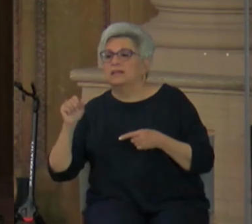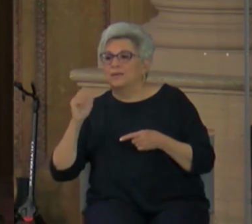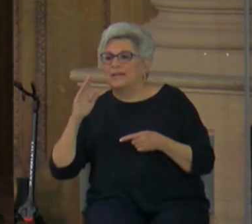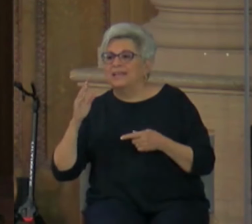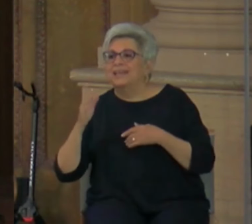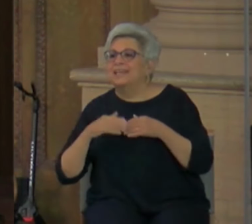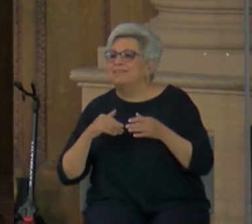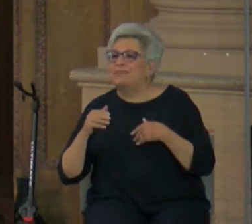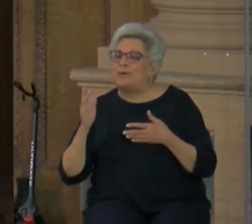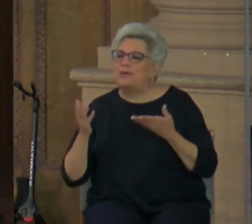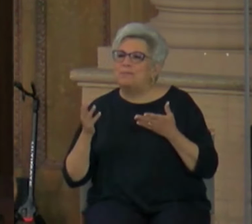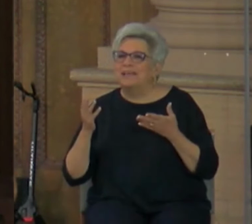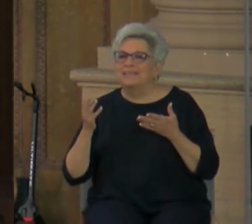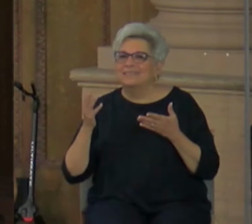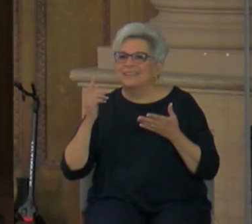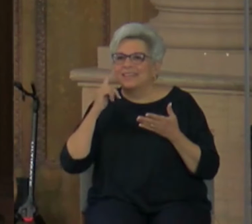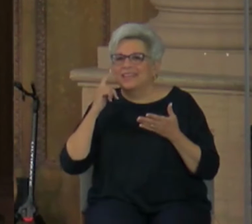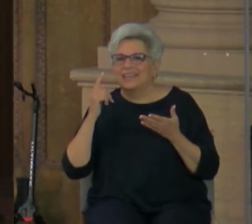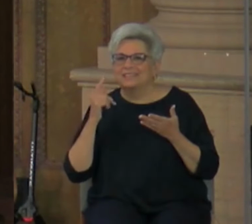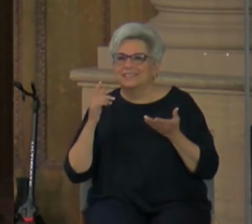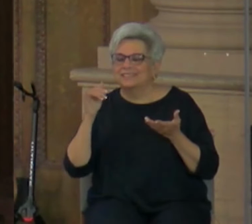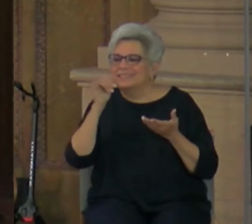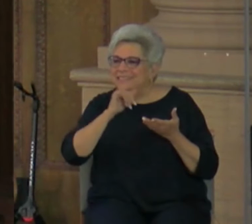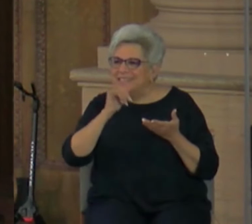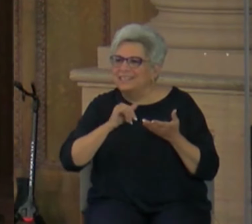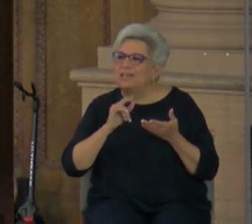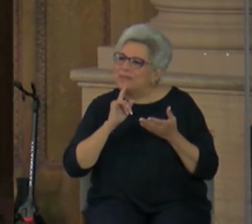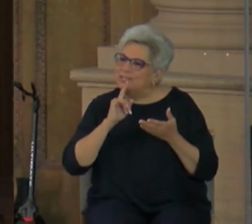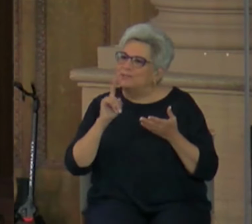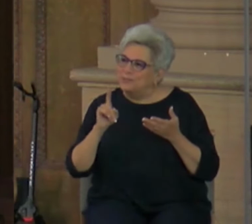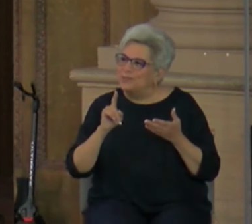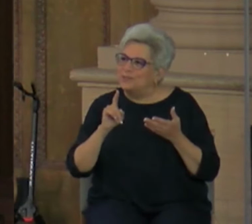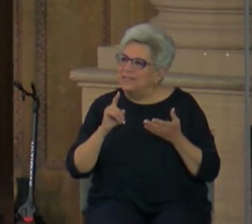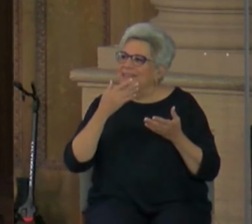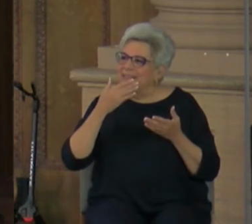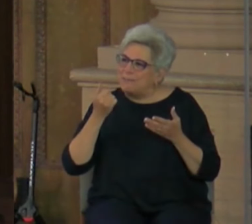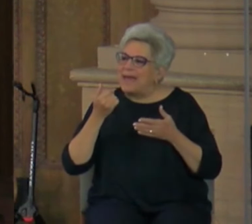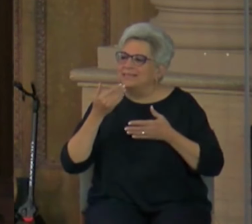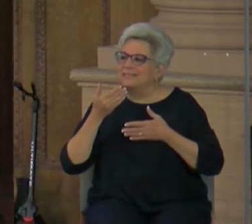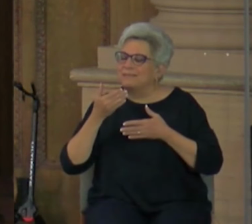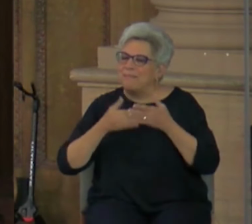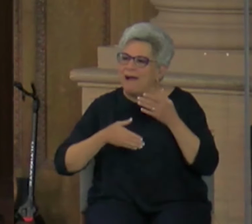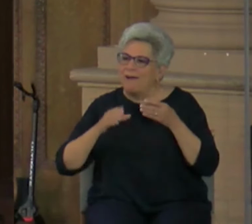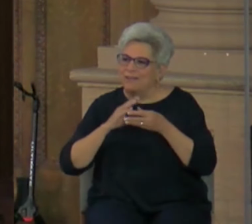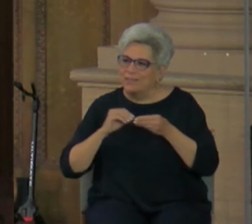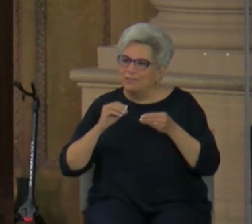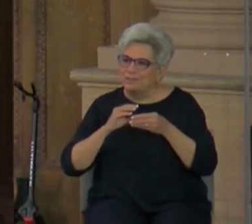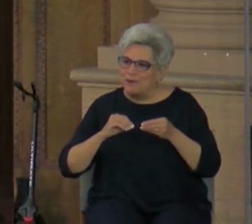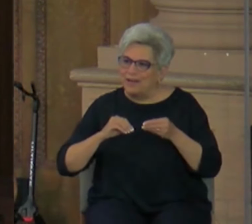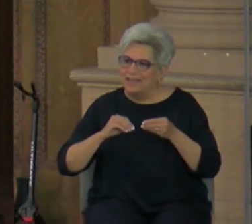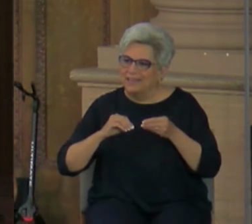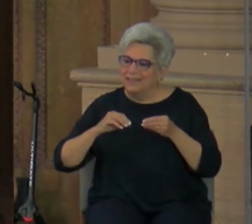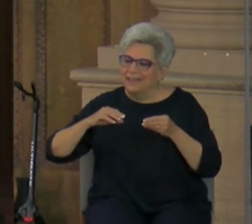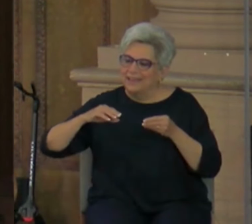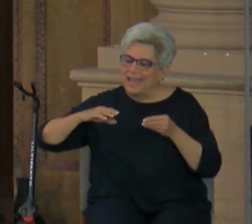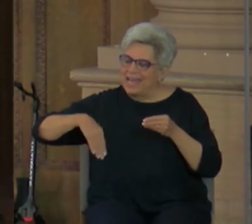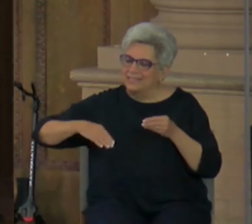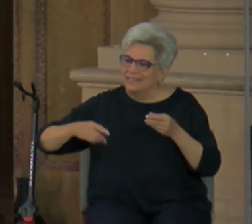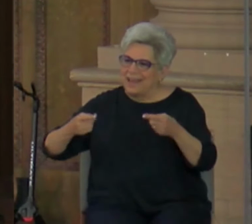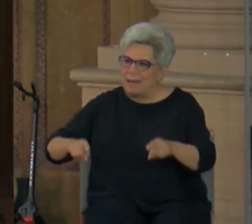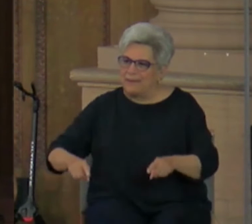as it sounds, it's true for us as Christians that the absolute best part of all of our stories is yet to be